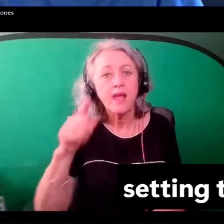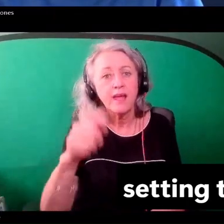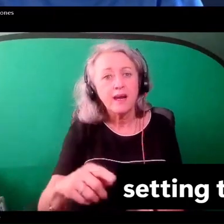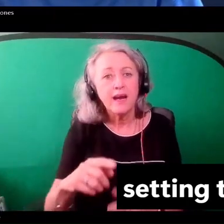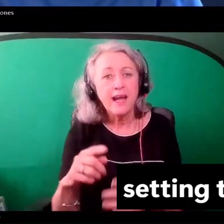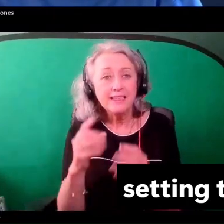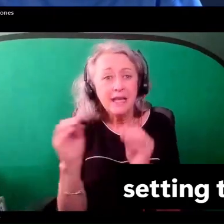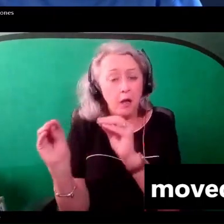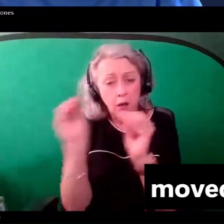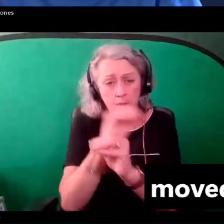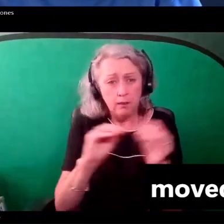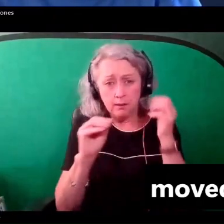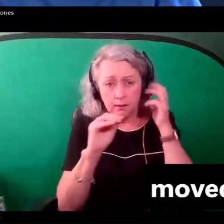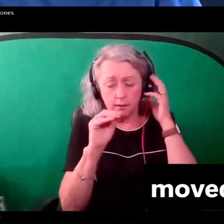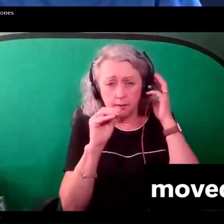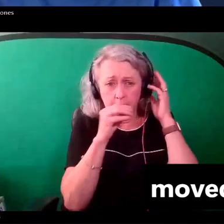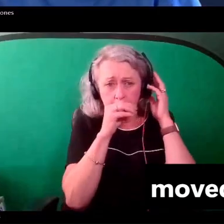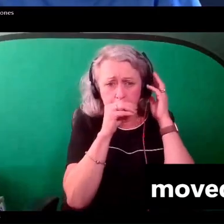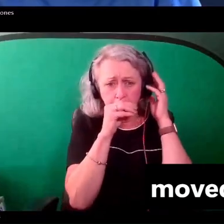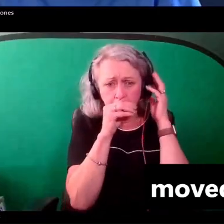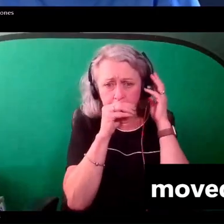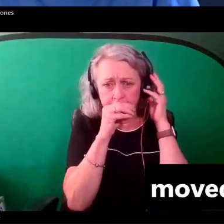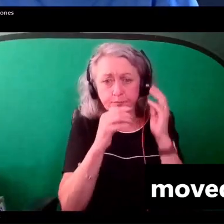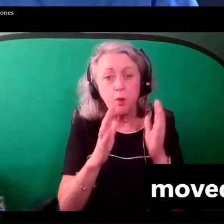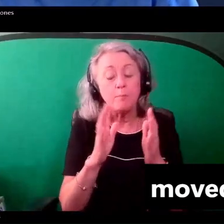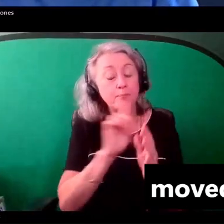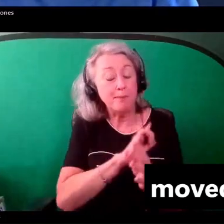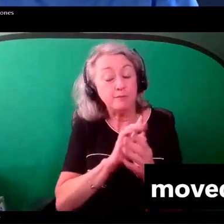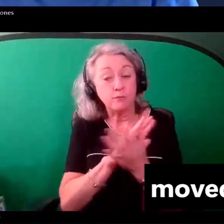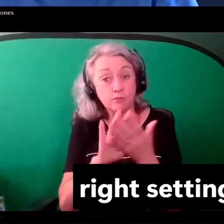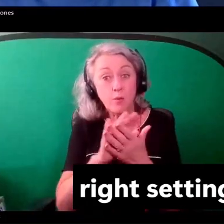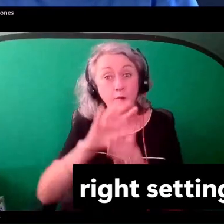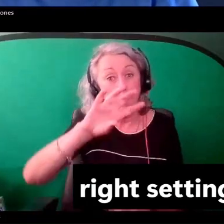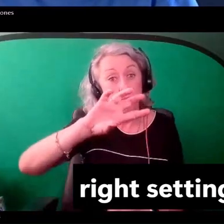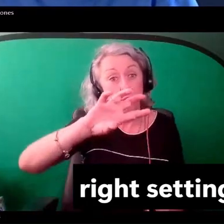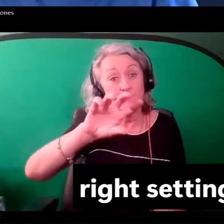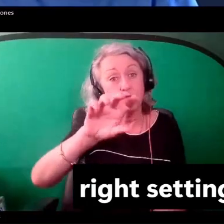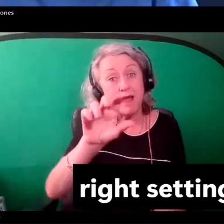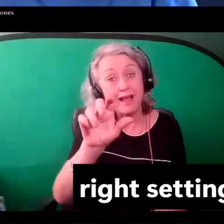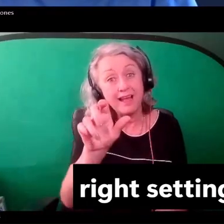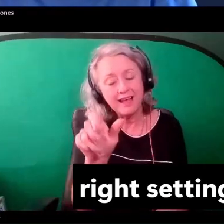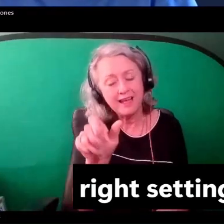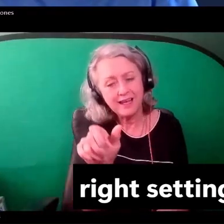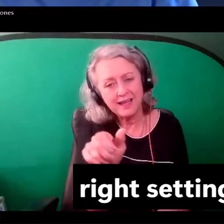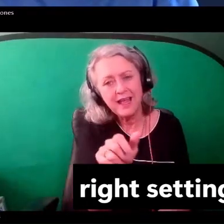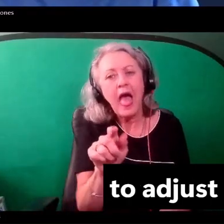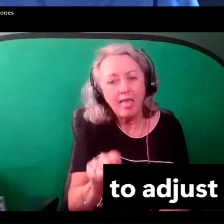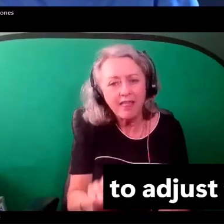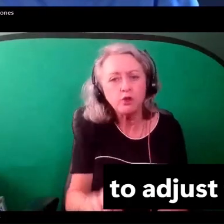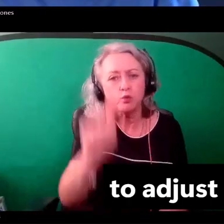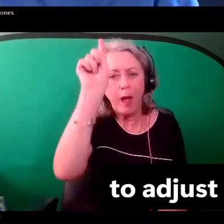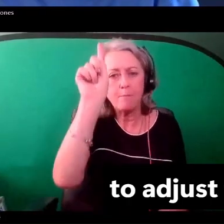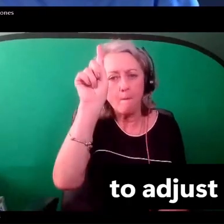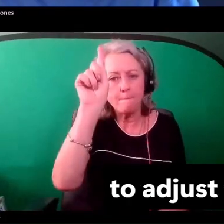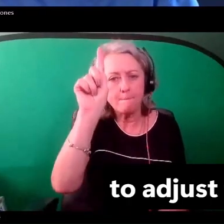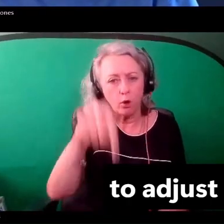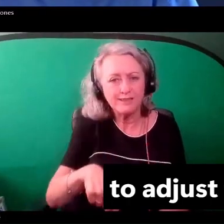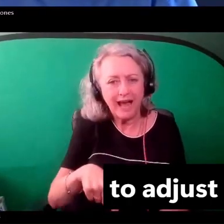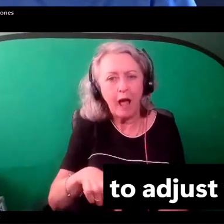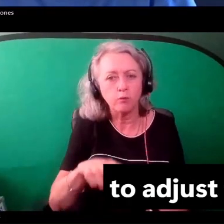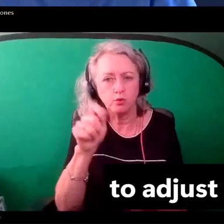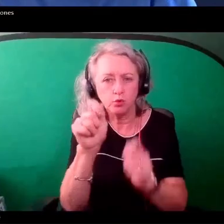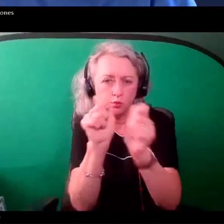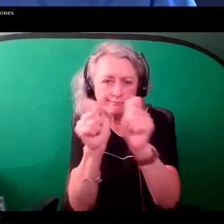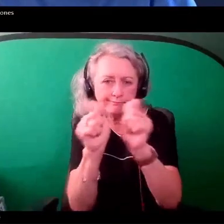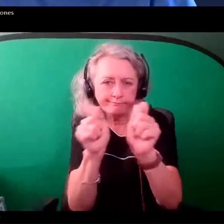left. And then, having moved the rotor around to the right setting, you then swipe up and down to adjust that setting with